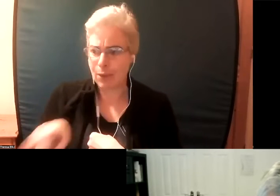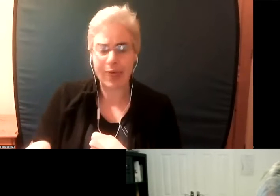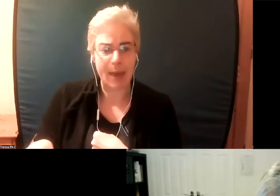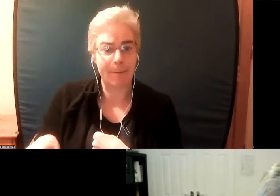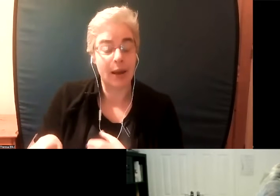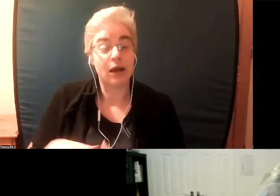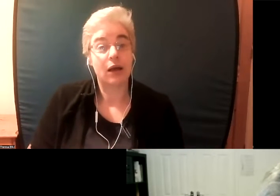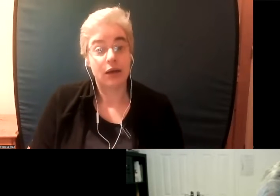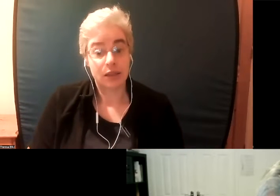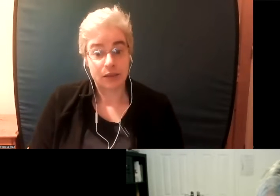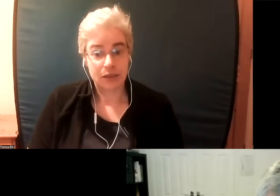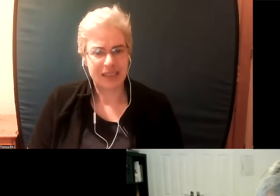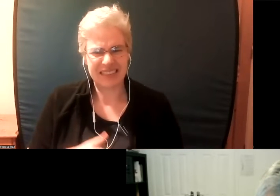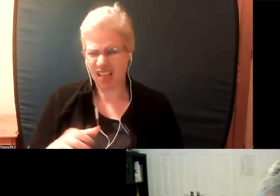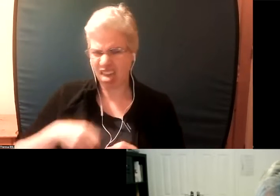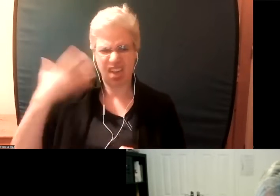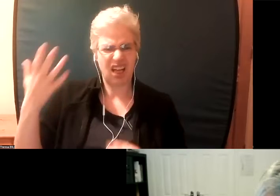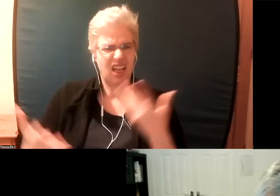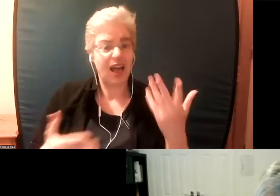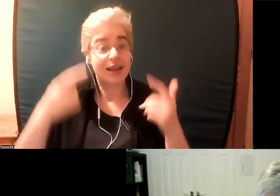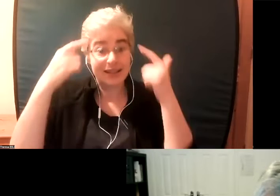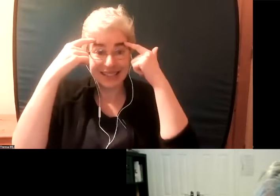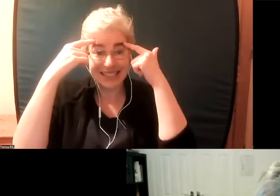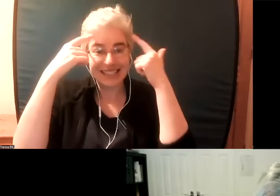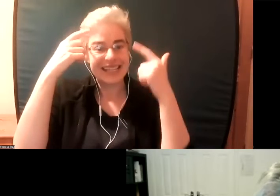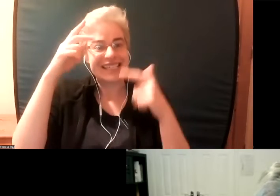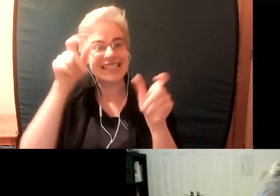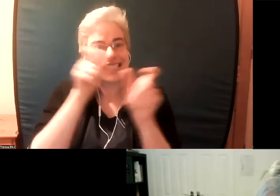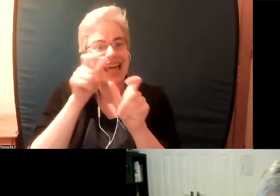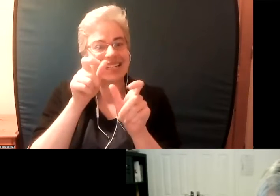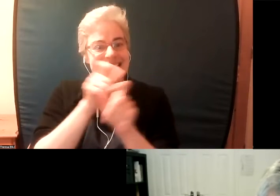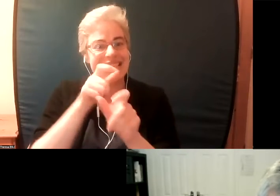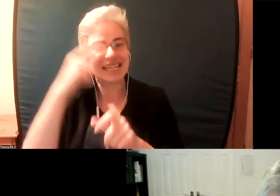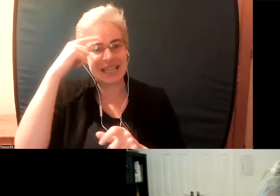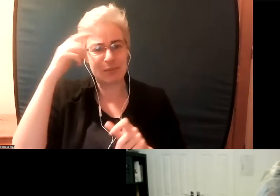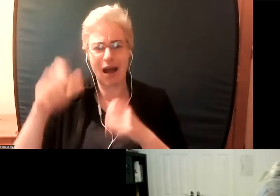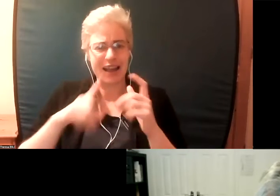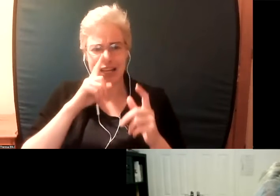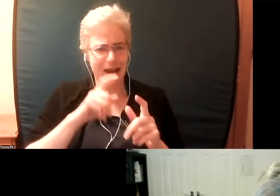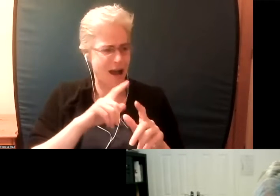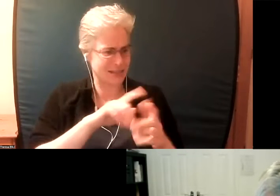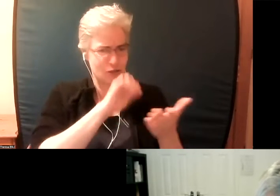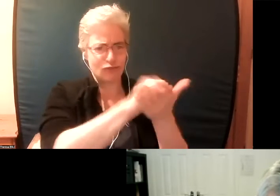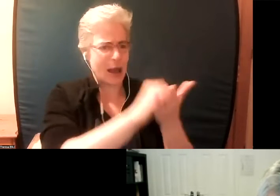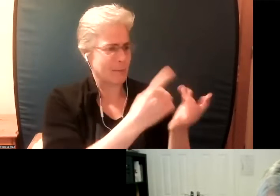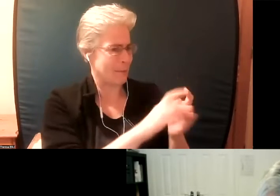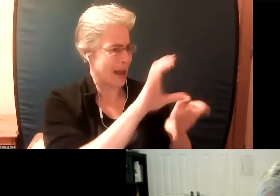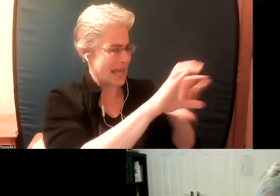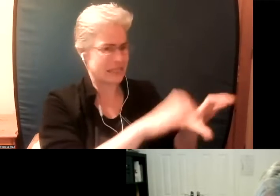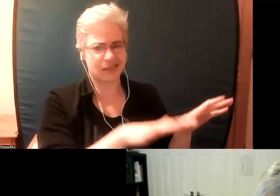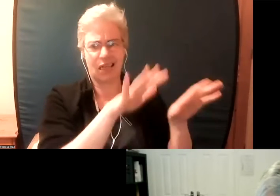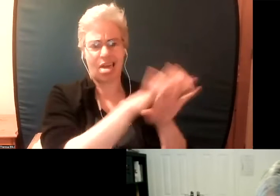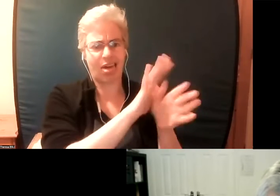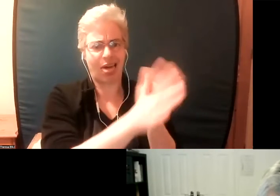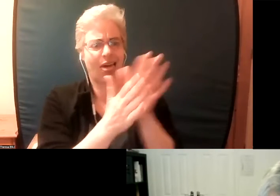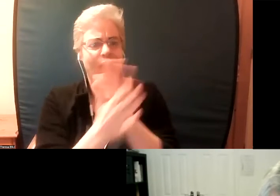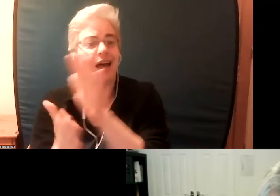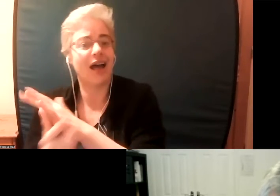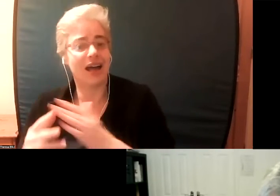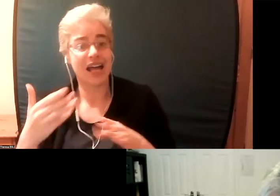The untidiness of the dyslexic life, the inability to put things away in the right place, the ordering of the